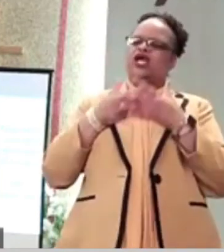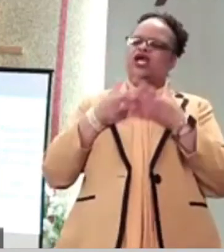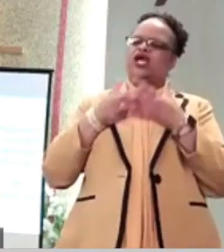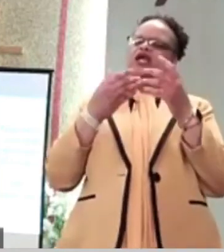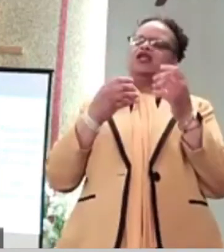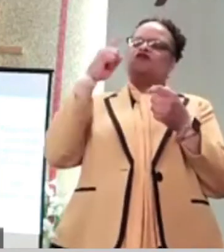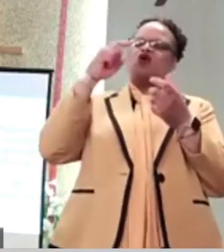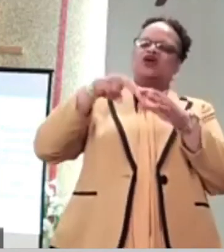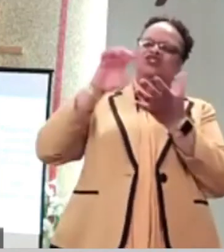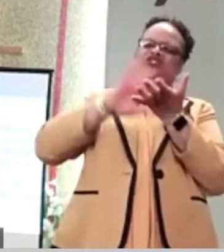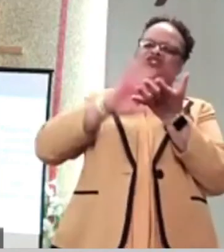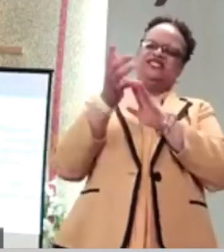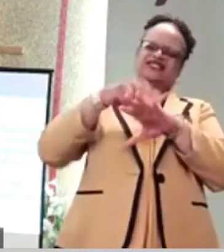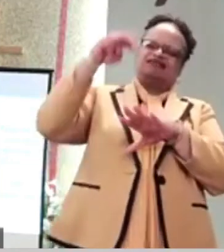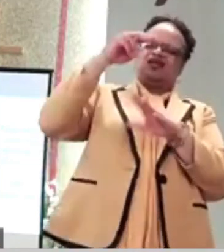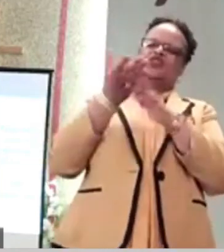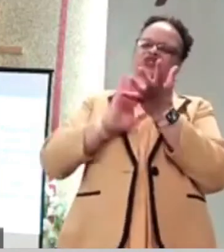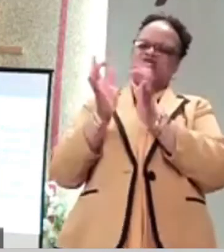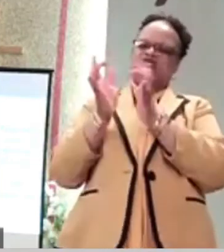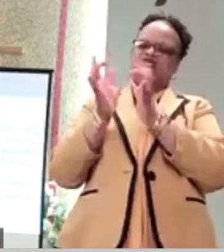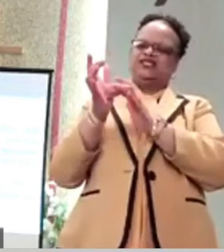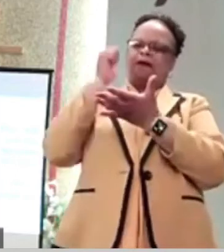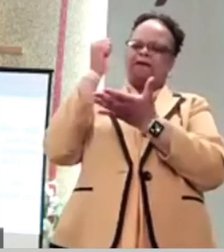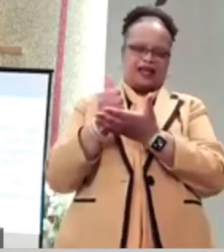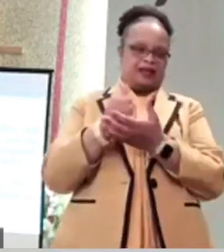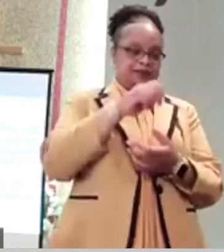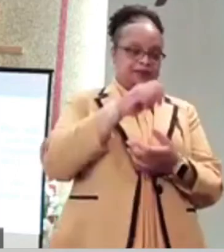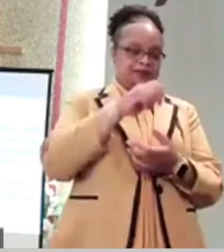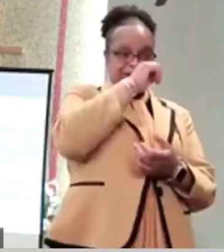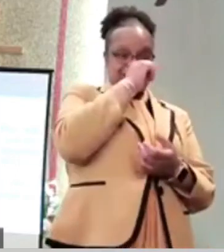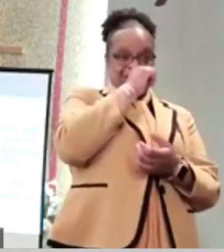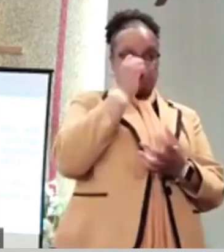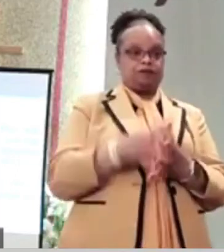for the resurrection. It's in Jesus' name we pray. Amen.